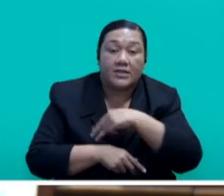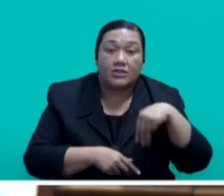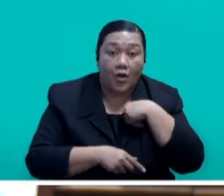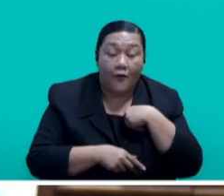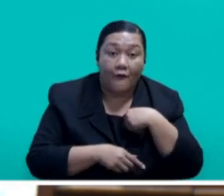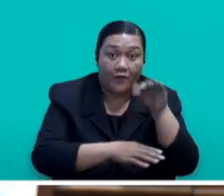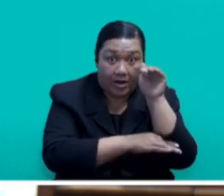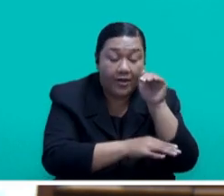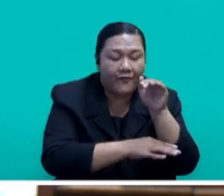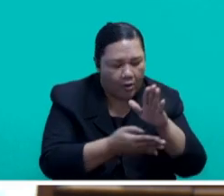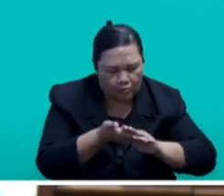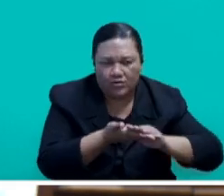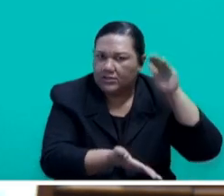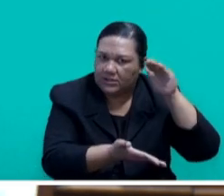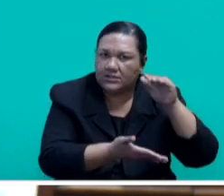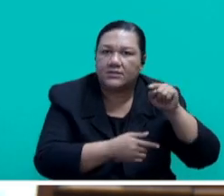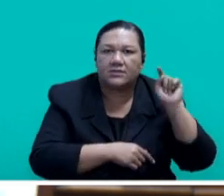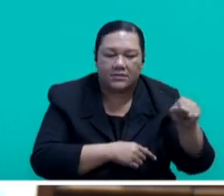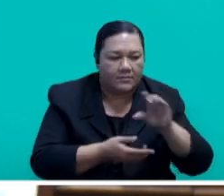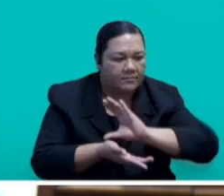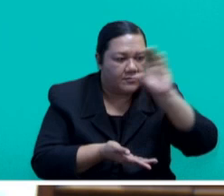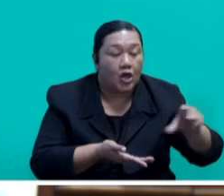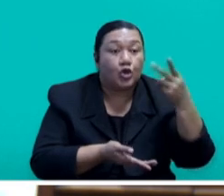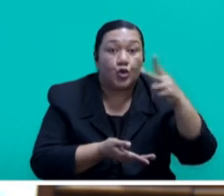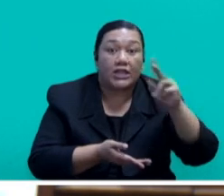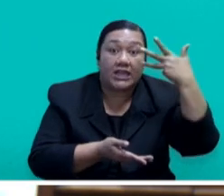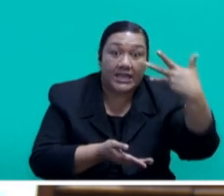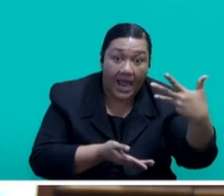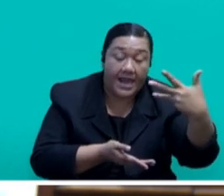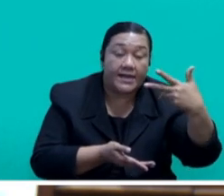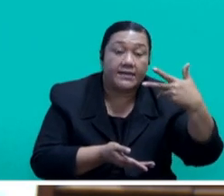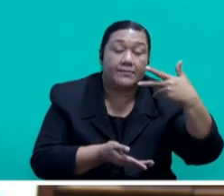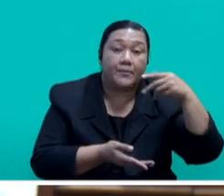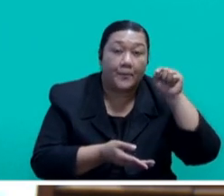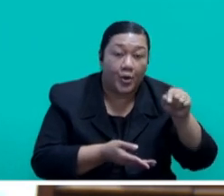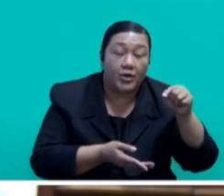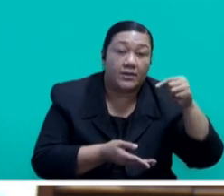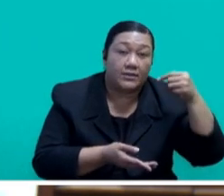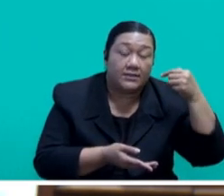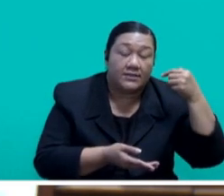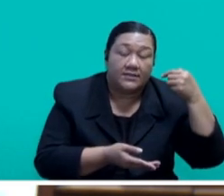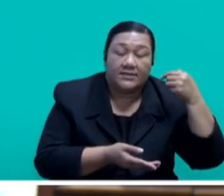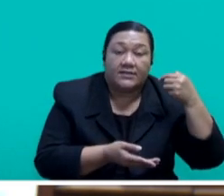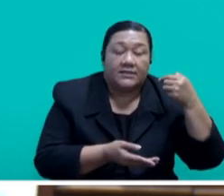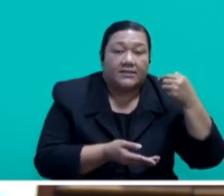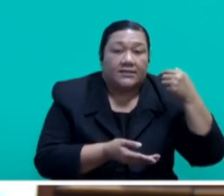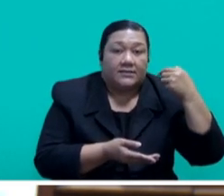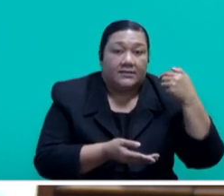increased from $29.4 million to $37.9 million, an increase of